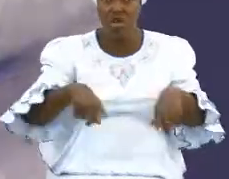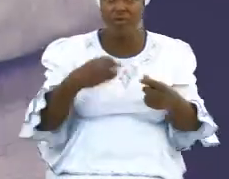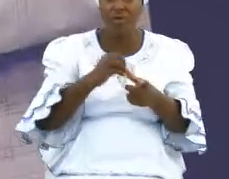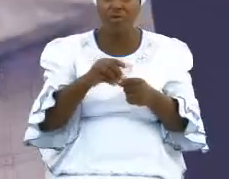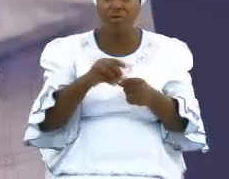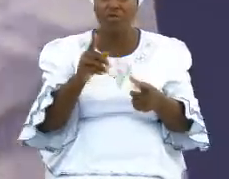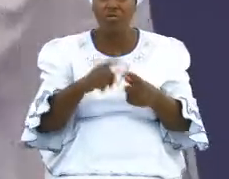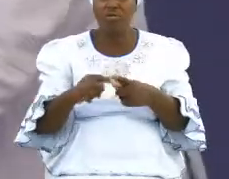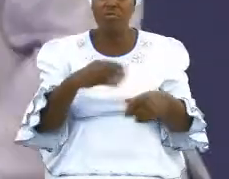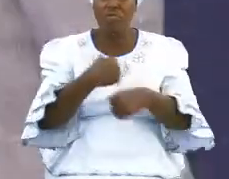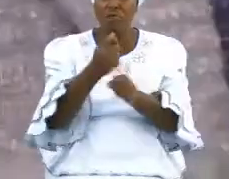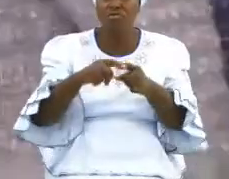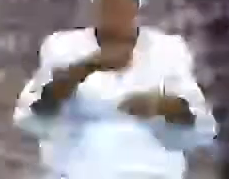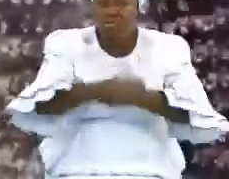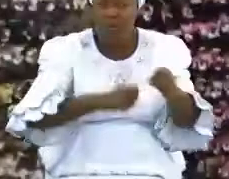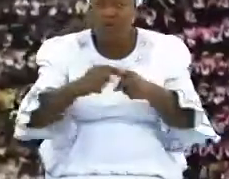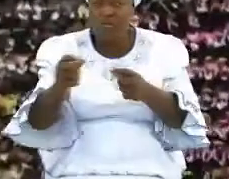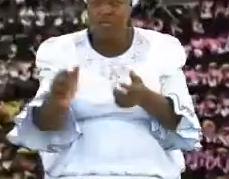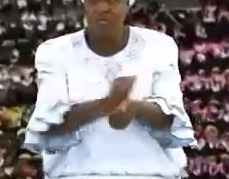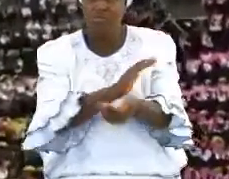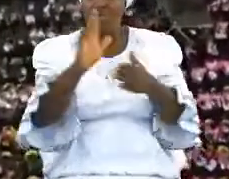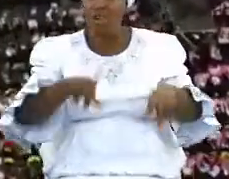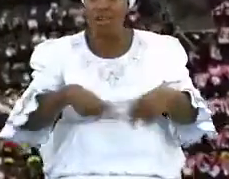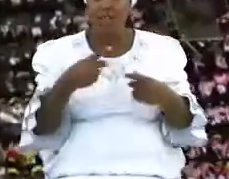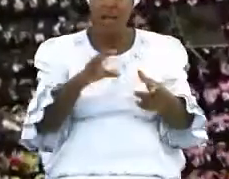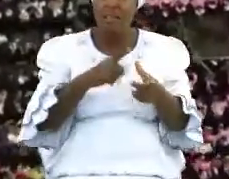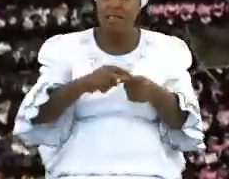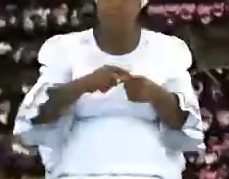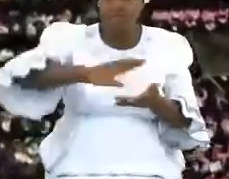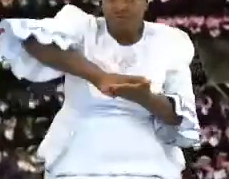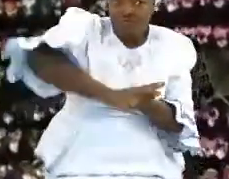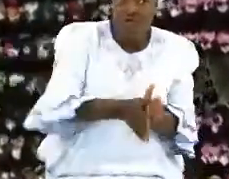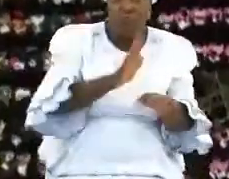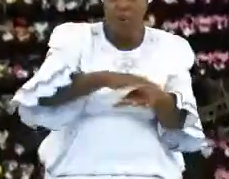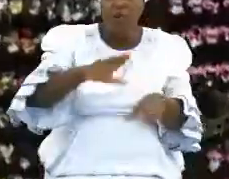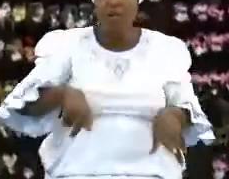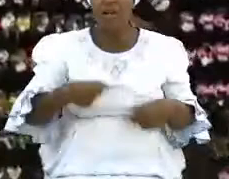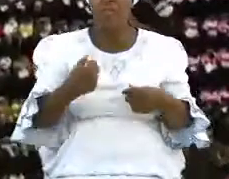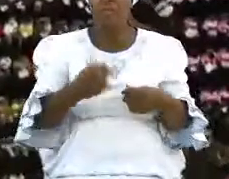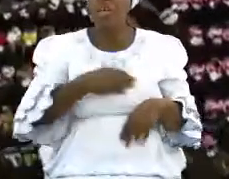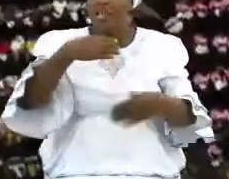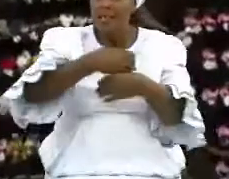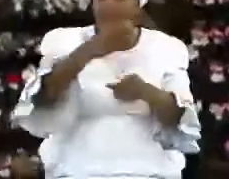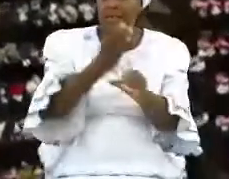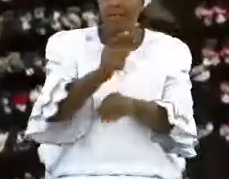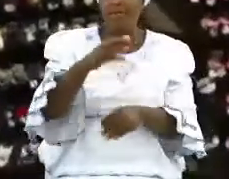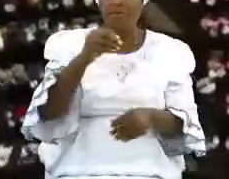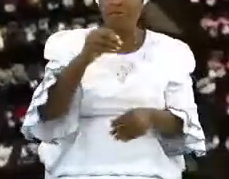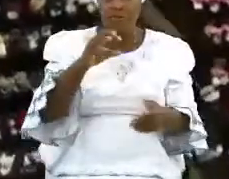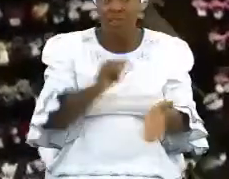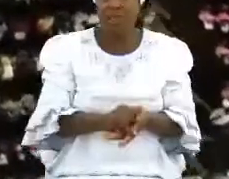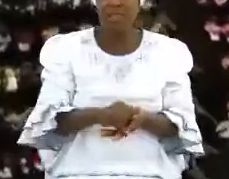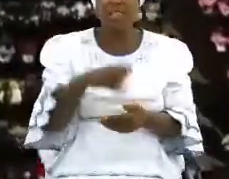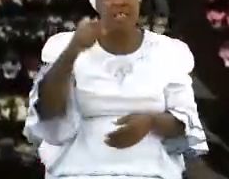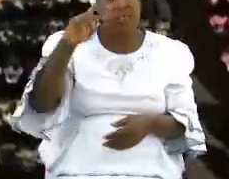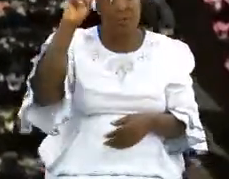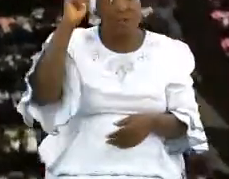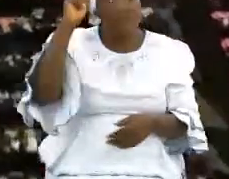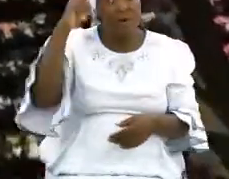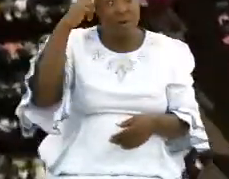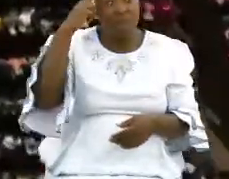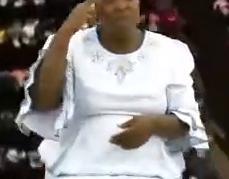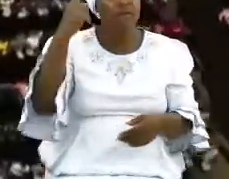suffer, destroy your life, trample upon your life, he created you so that his purpose for which he